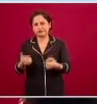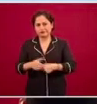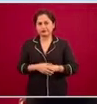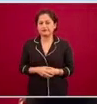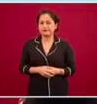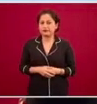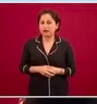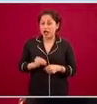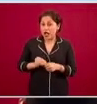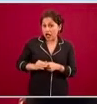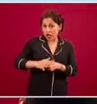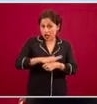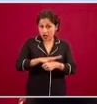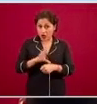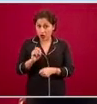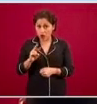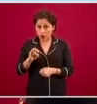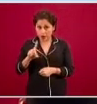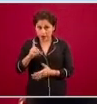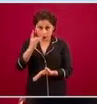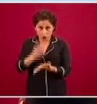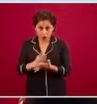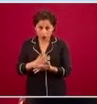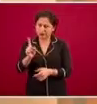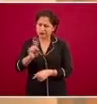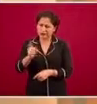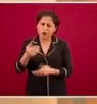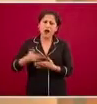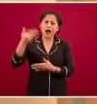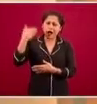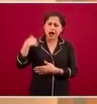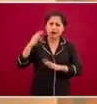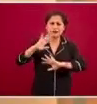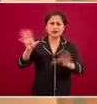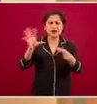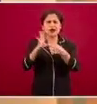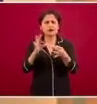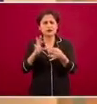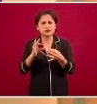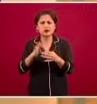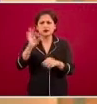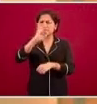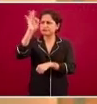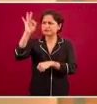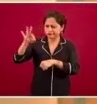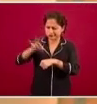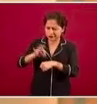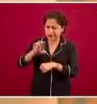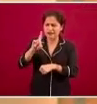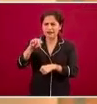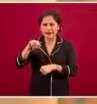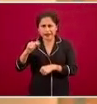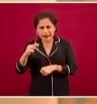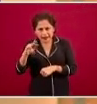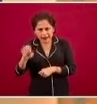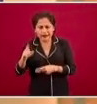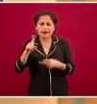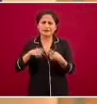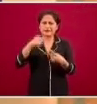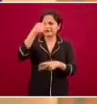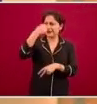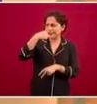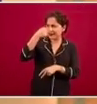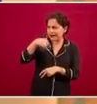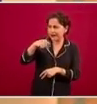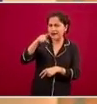distribution, population, per state, etc. And that is the actual important information that will allow us to